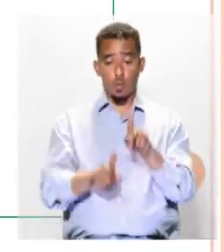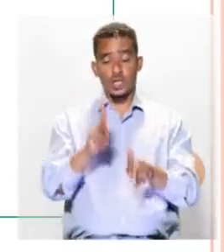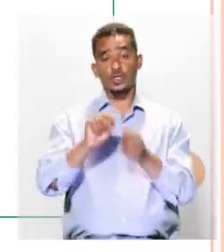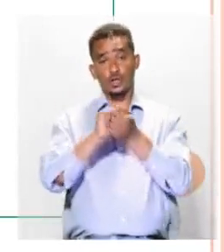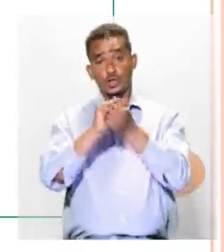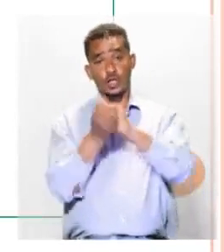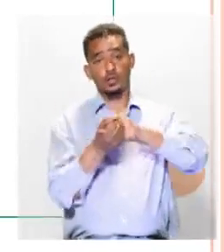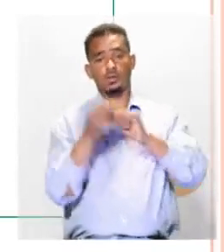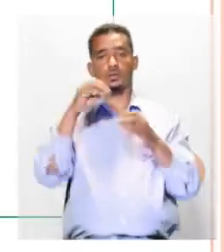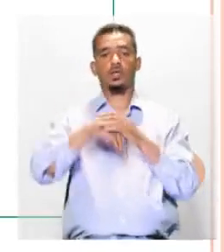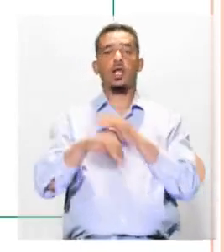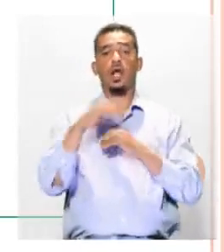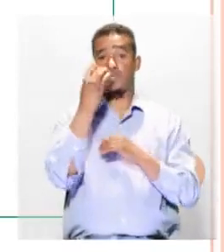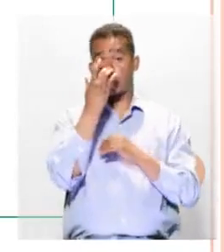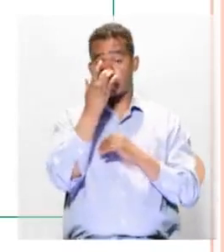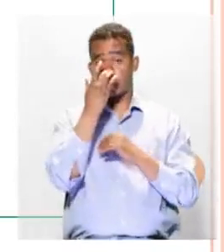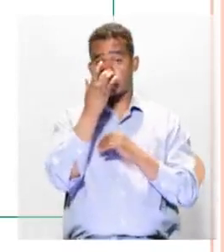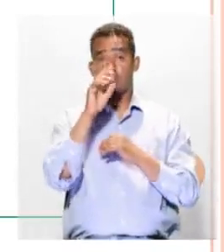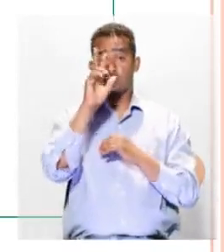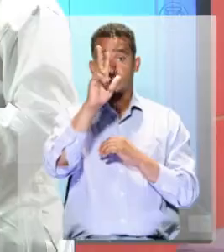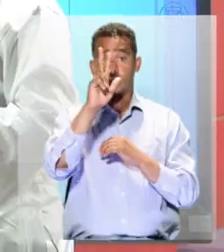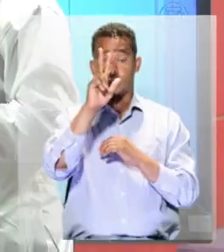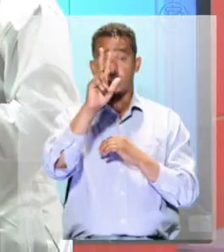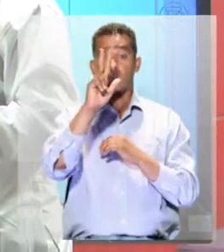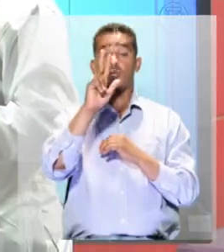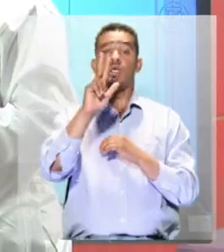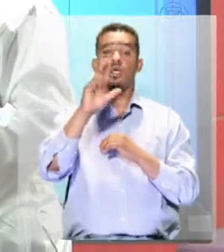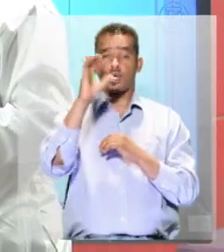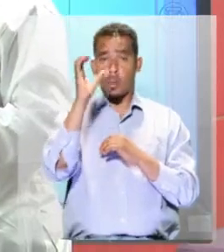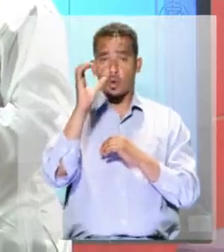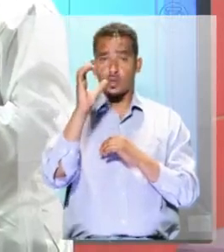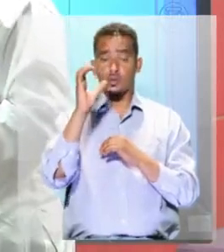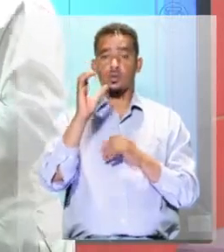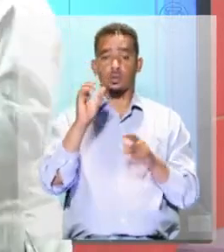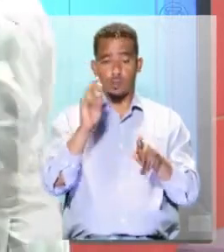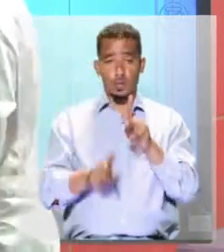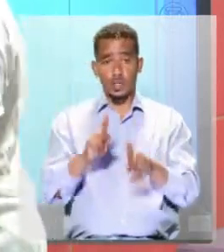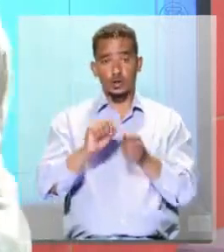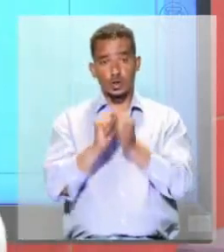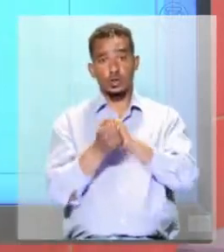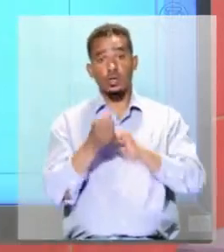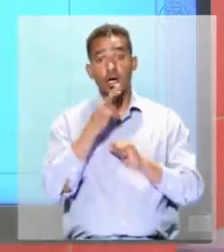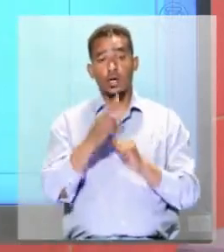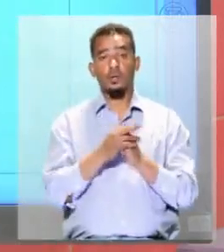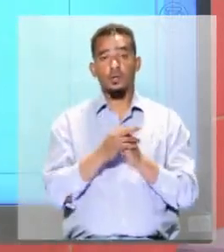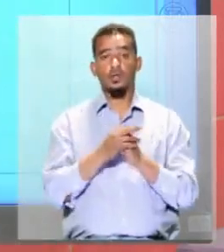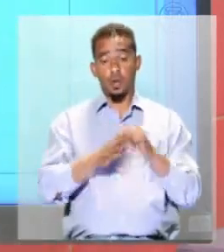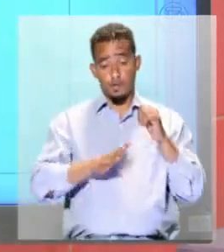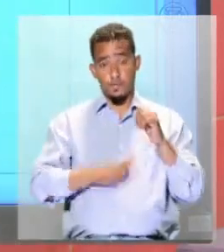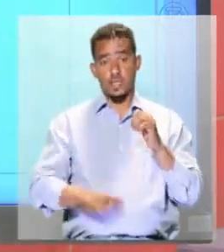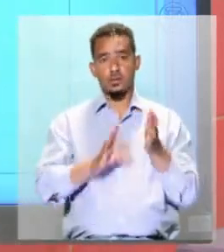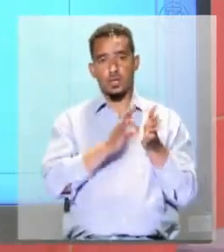in Africa. The three components that determine population change are birth